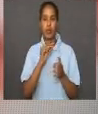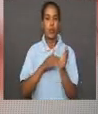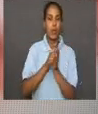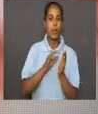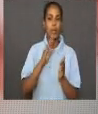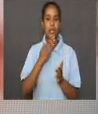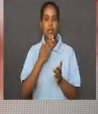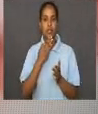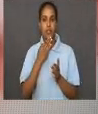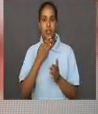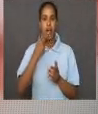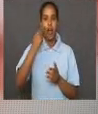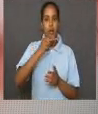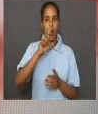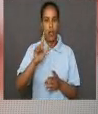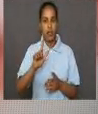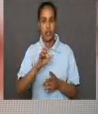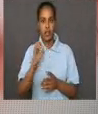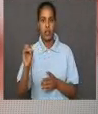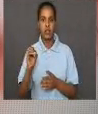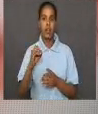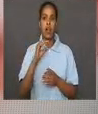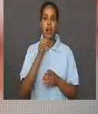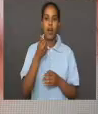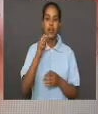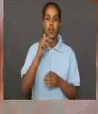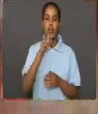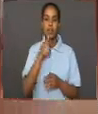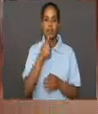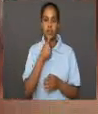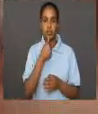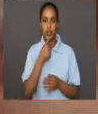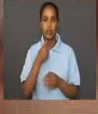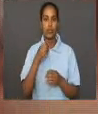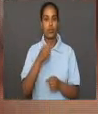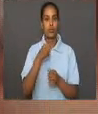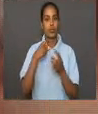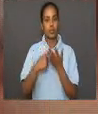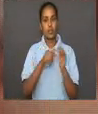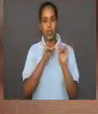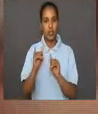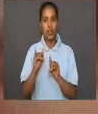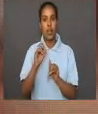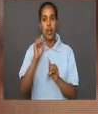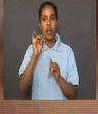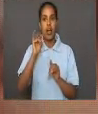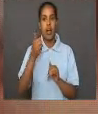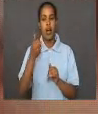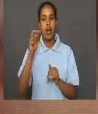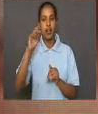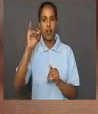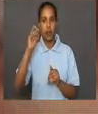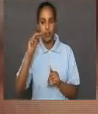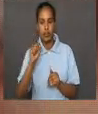base, hydrolyzes as an acid. Due to this, the anions of a